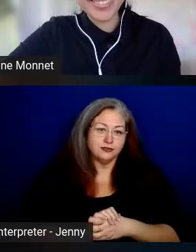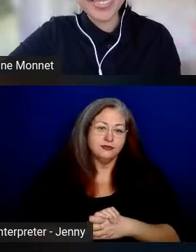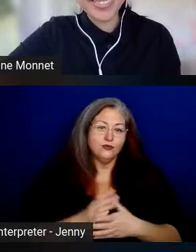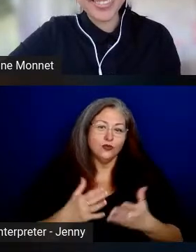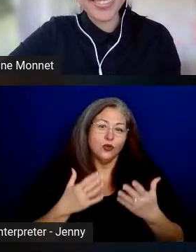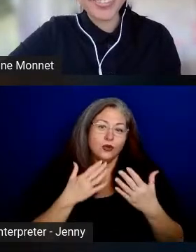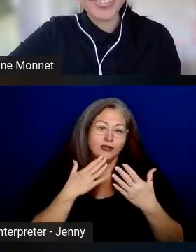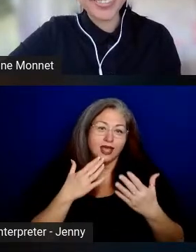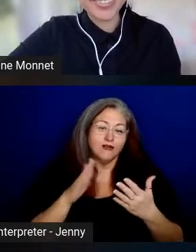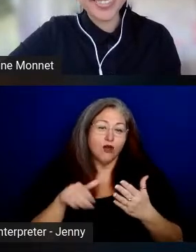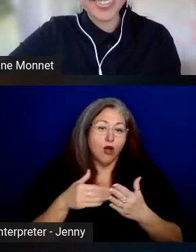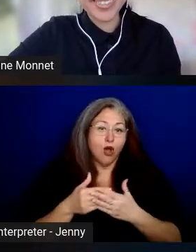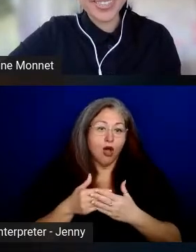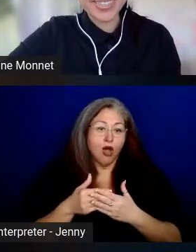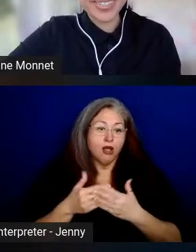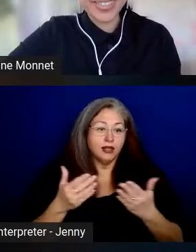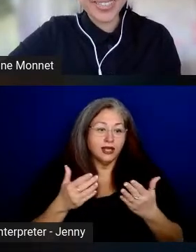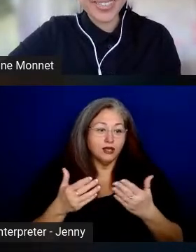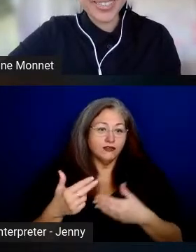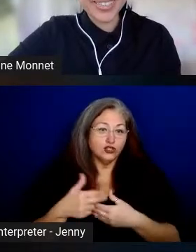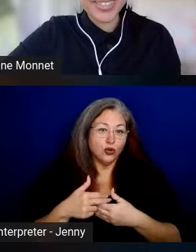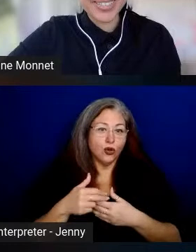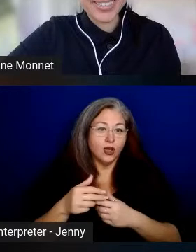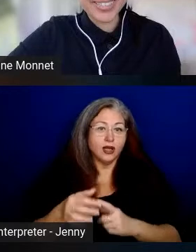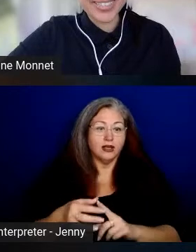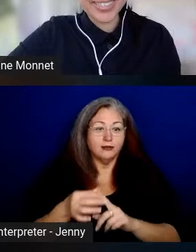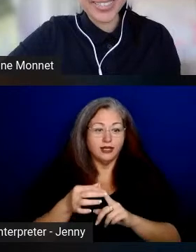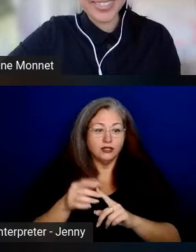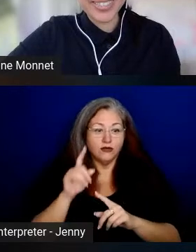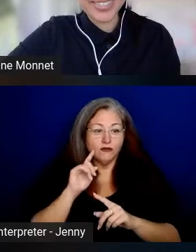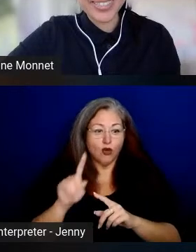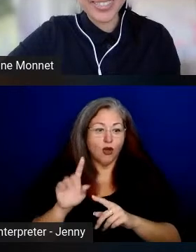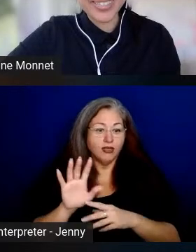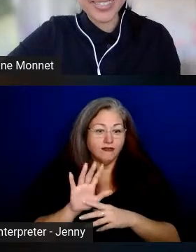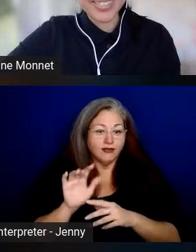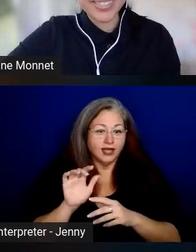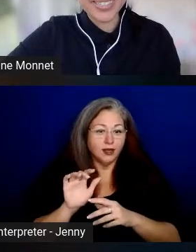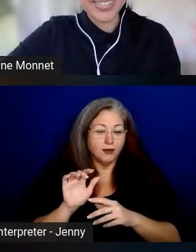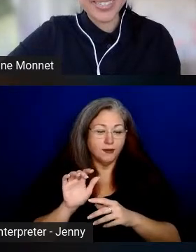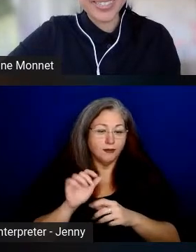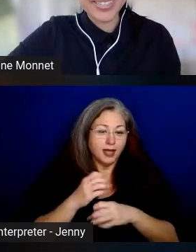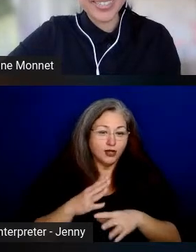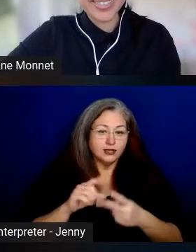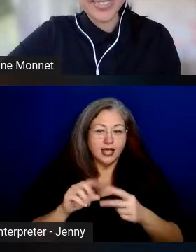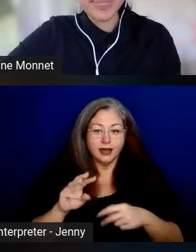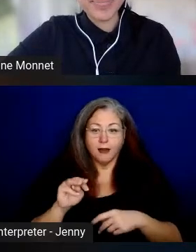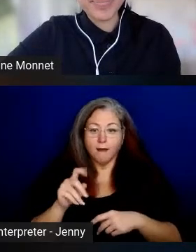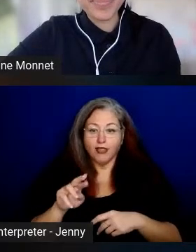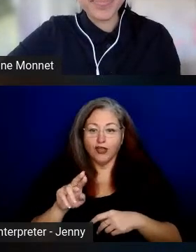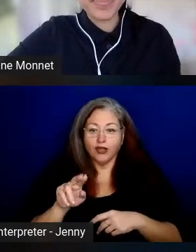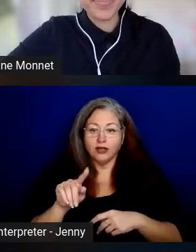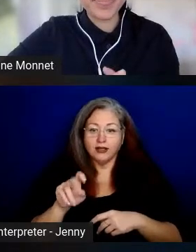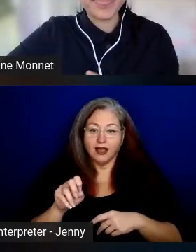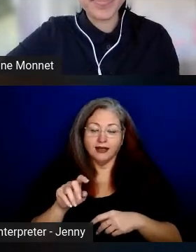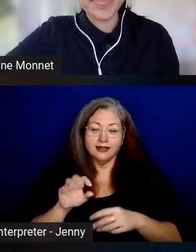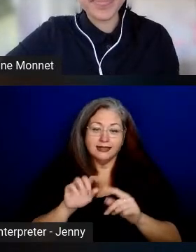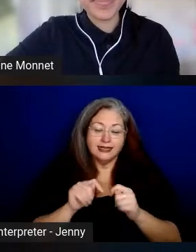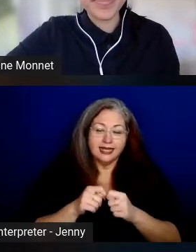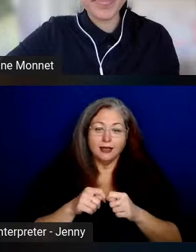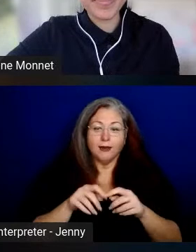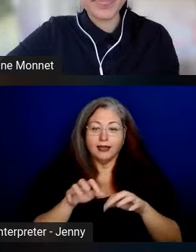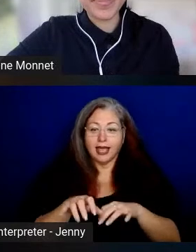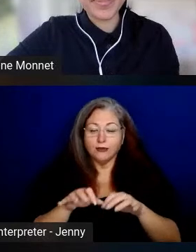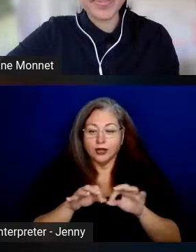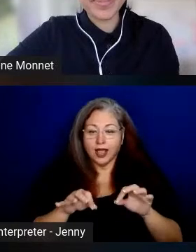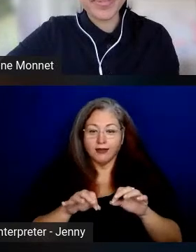you to all who've joined us. Thank you especially to our filmmakers and to our mother tongue team, our captioner, Karen, our